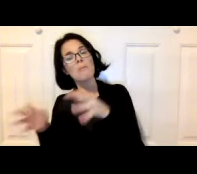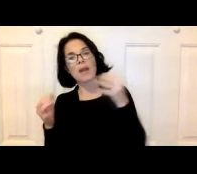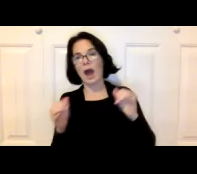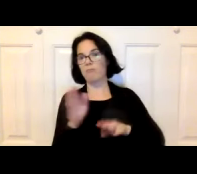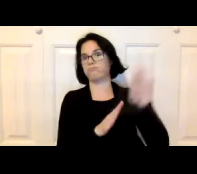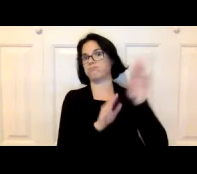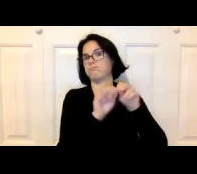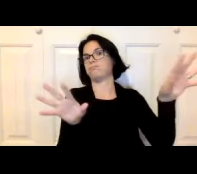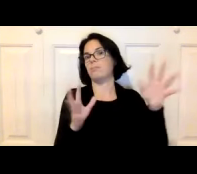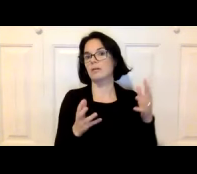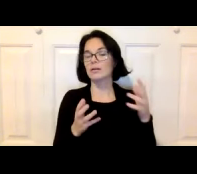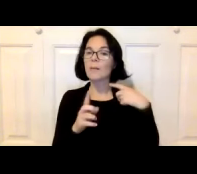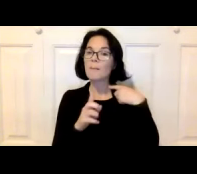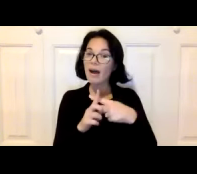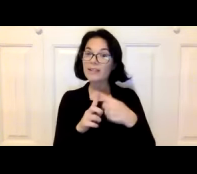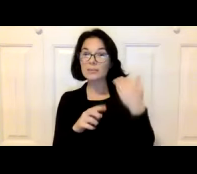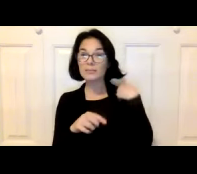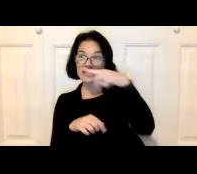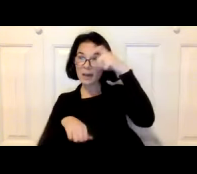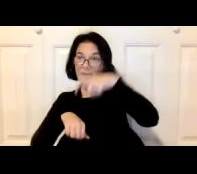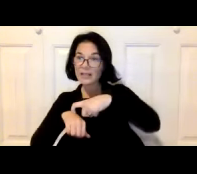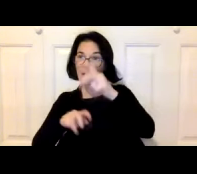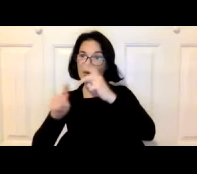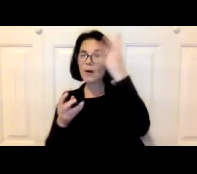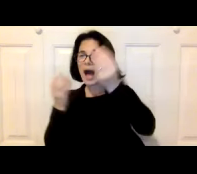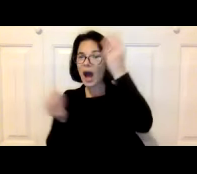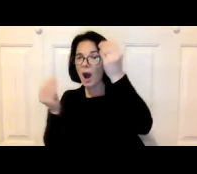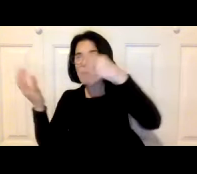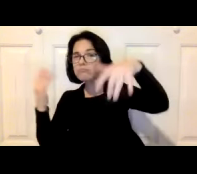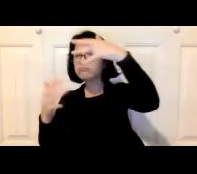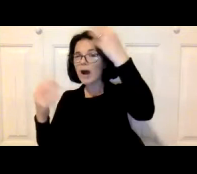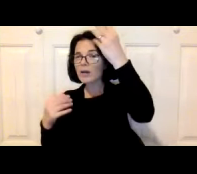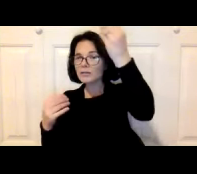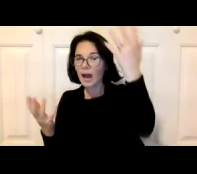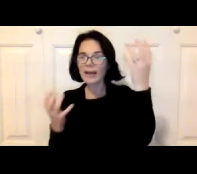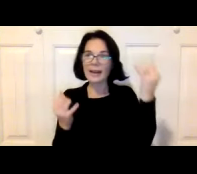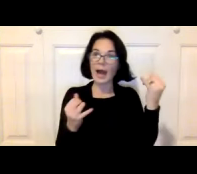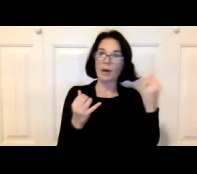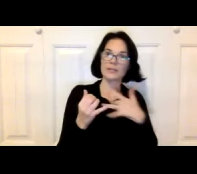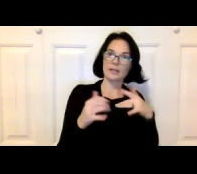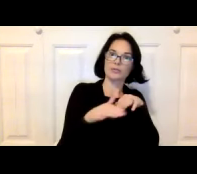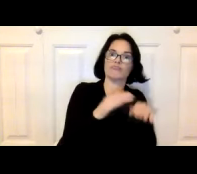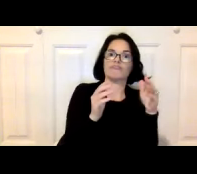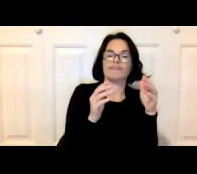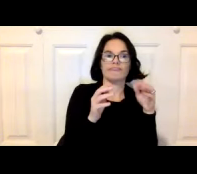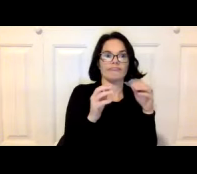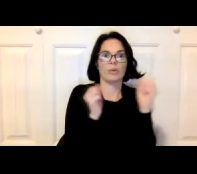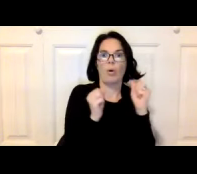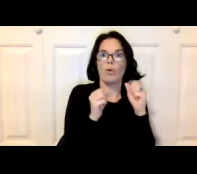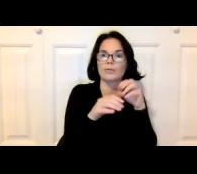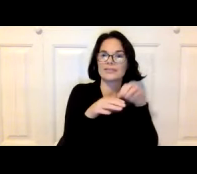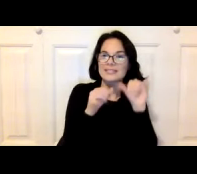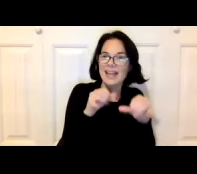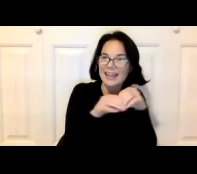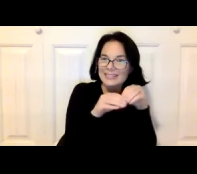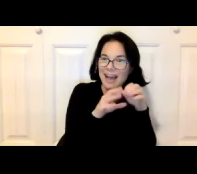difference between outdoor and indoor is also significant. So the chance that you'll be able to transmit or